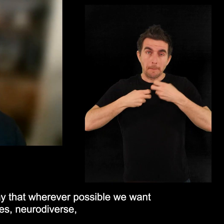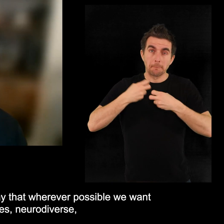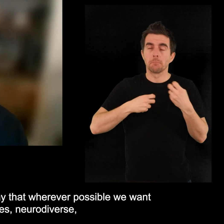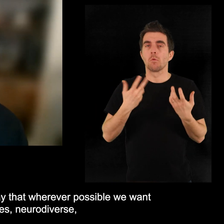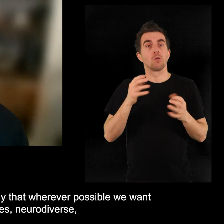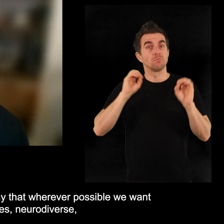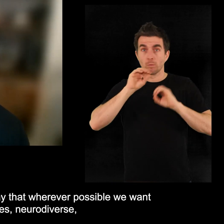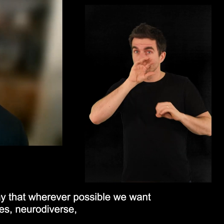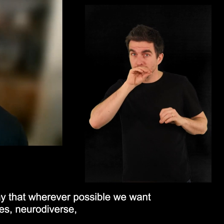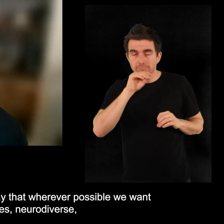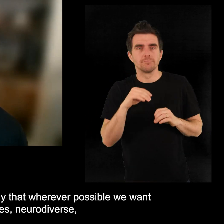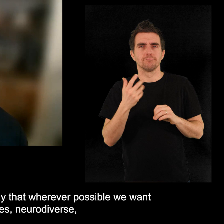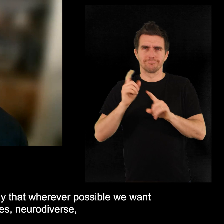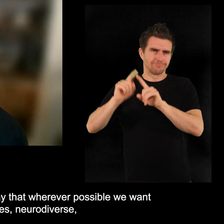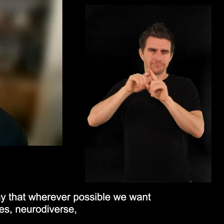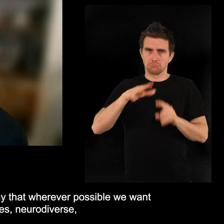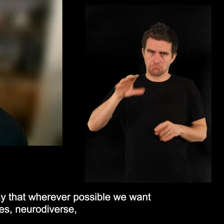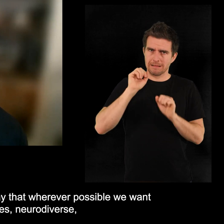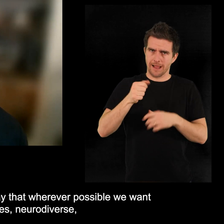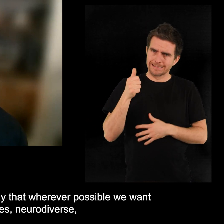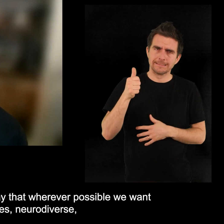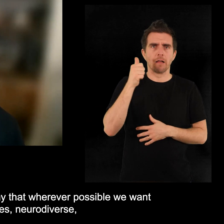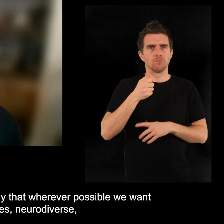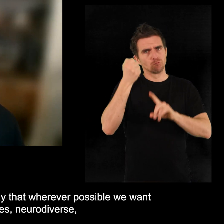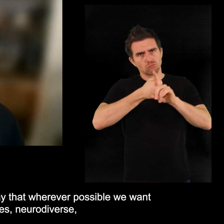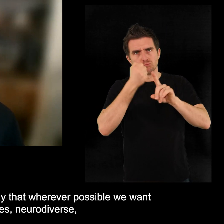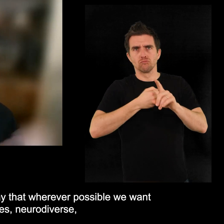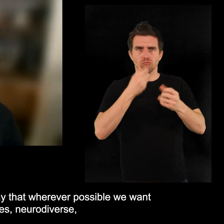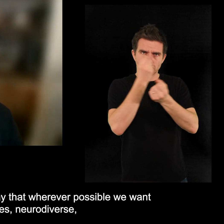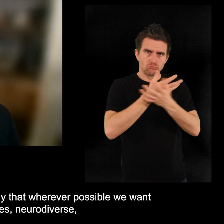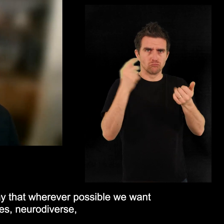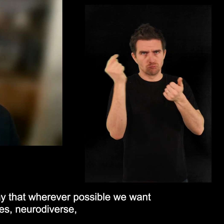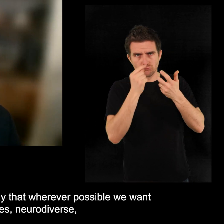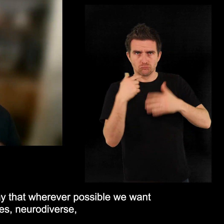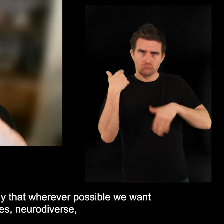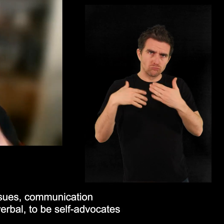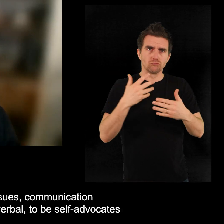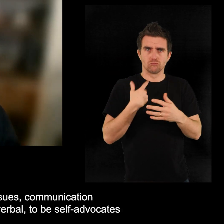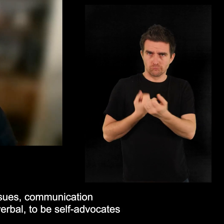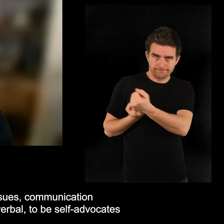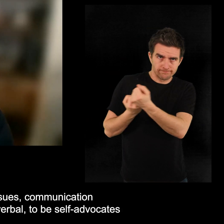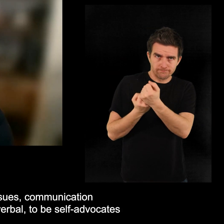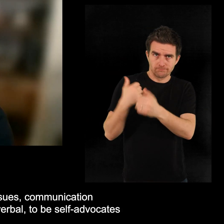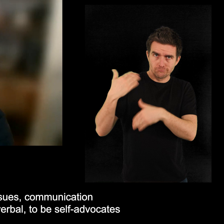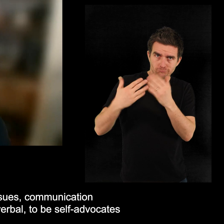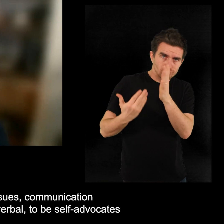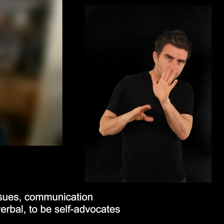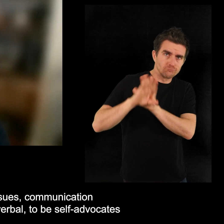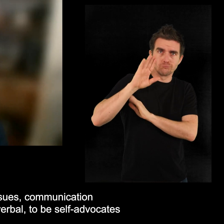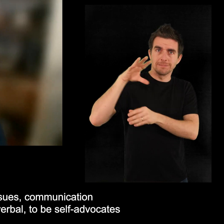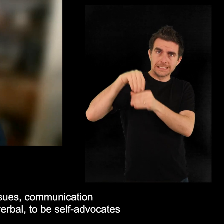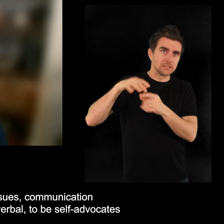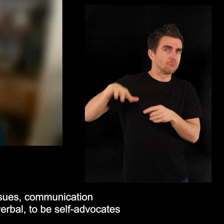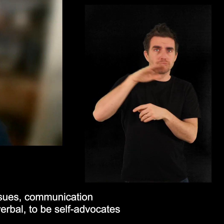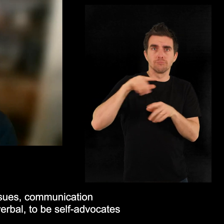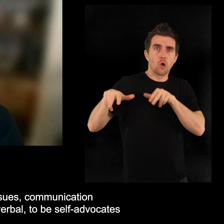have to say that wherever possible, we want people with learning difficulties, neurodiverse, people with mental health issues,